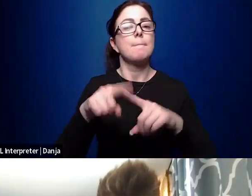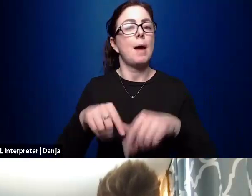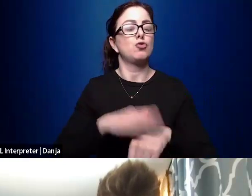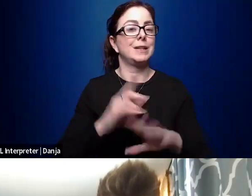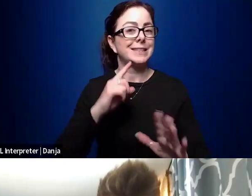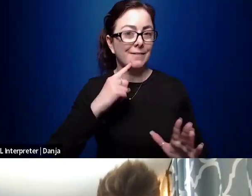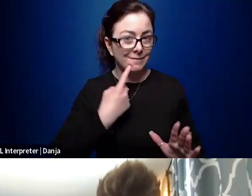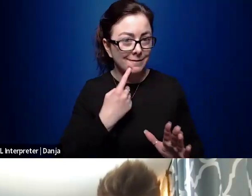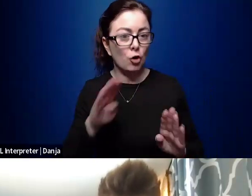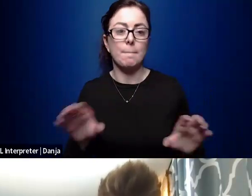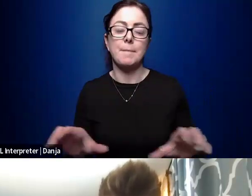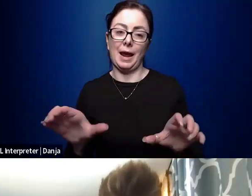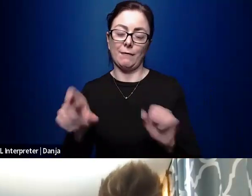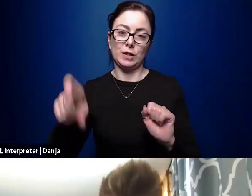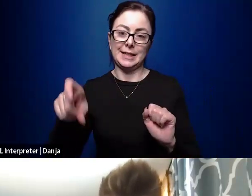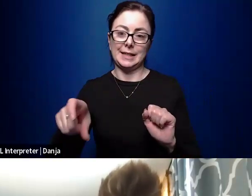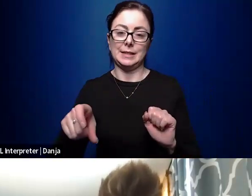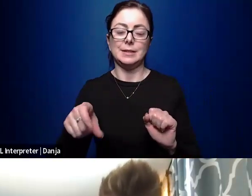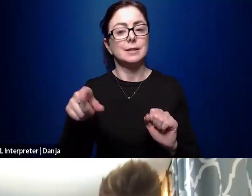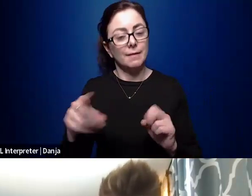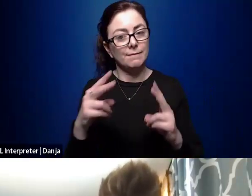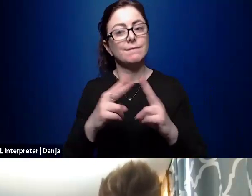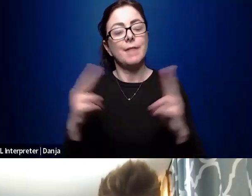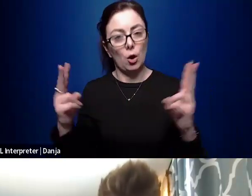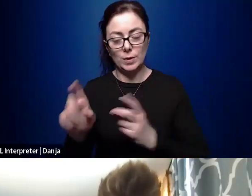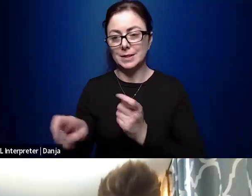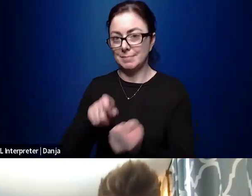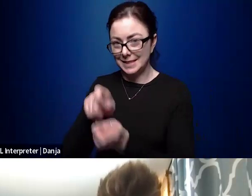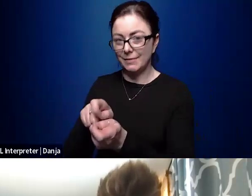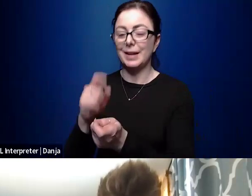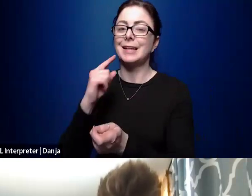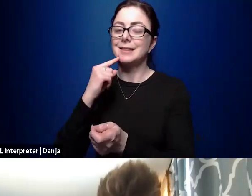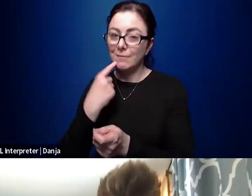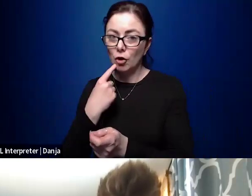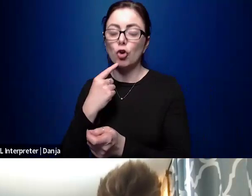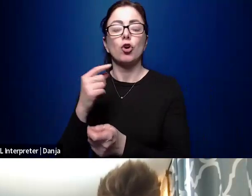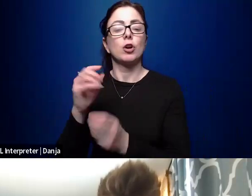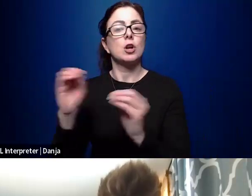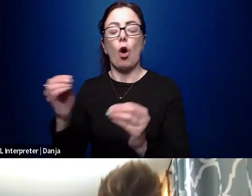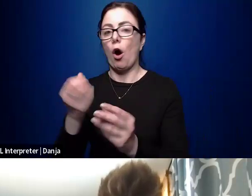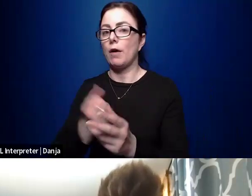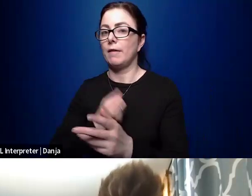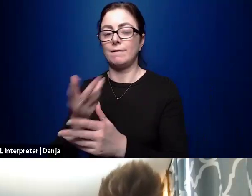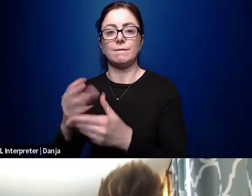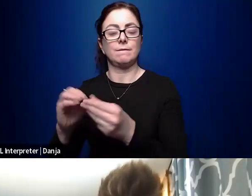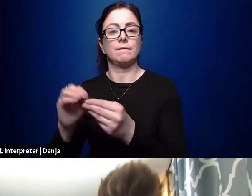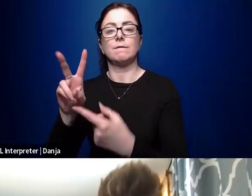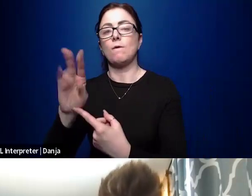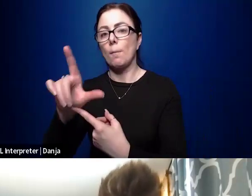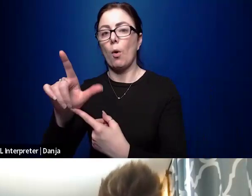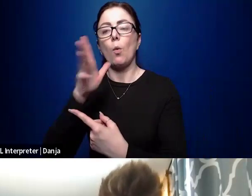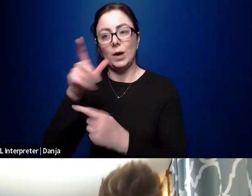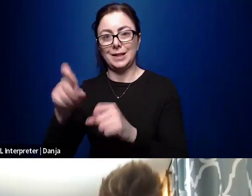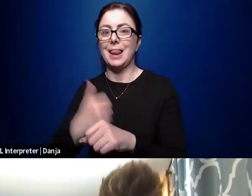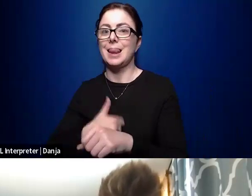just like the high functioning autistics, but this is the very specifically severe nonverbal will need lifelong help. And the